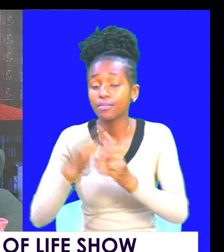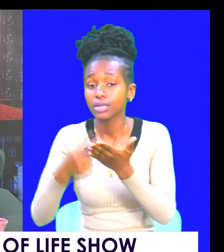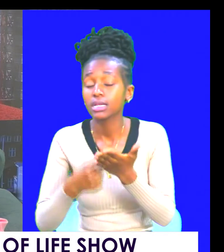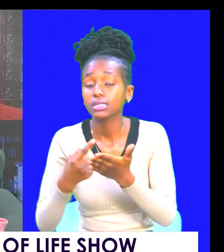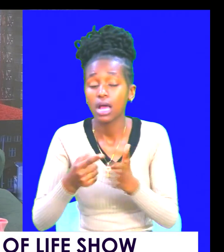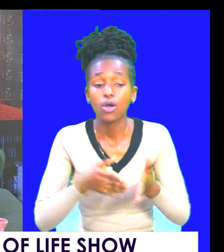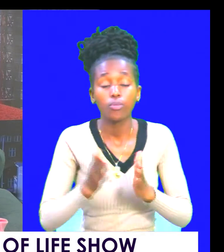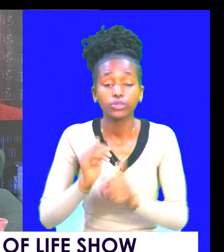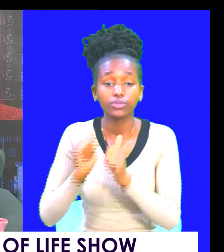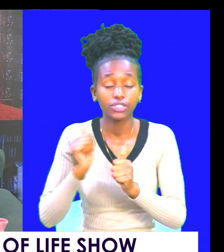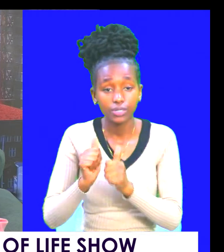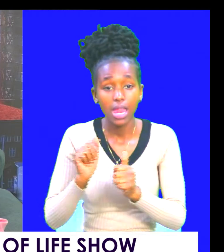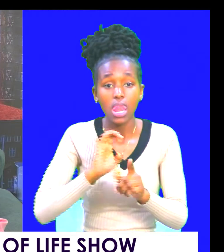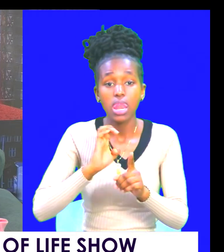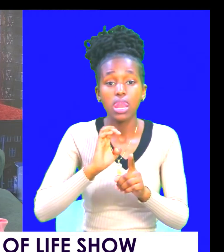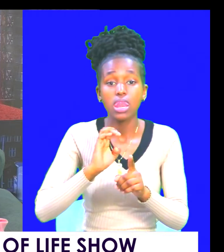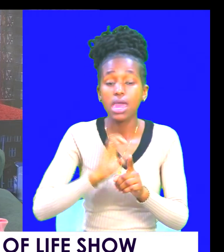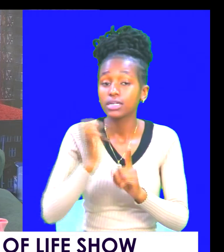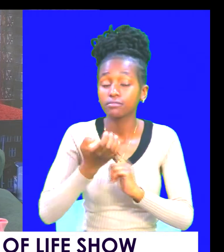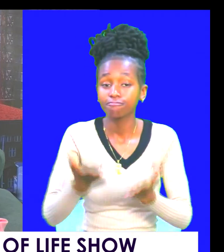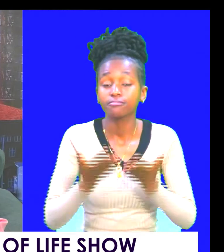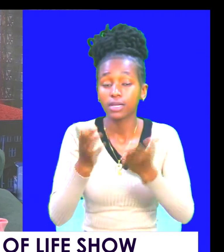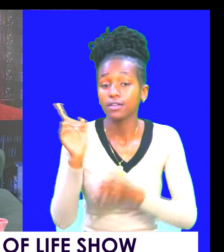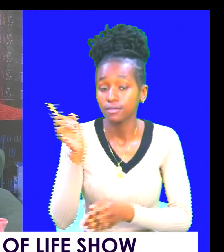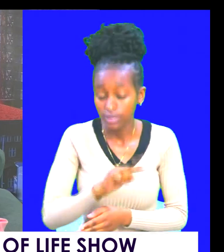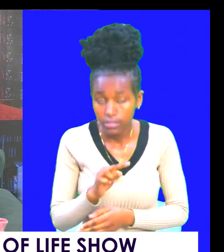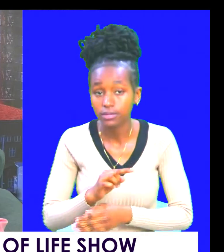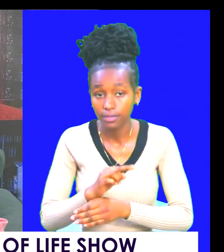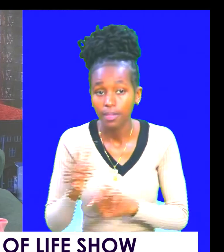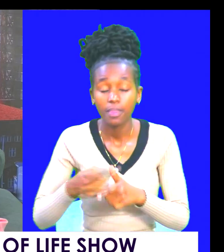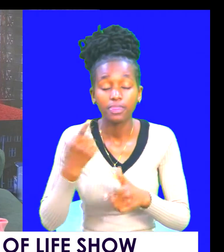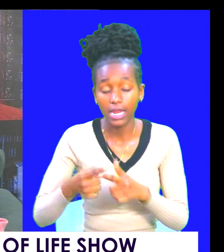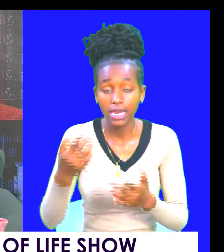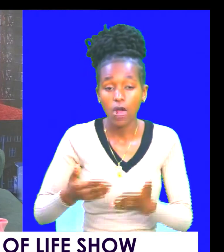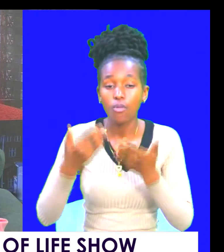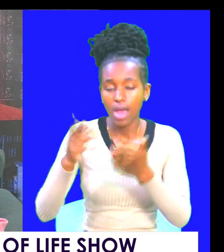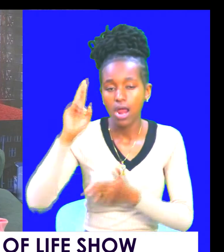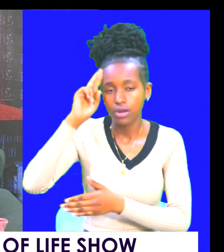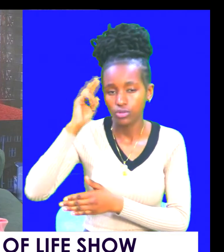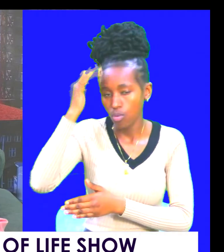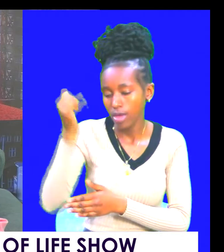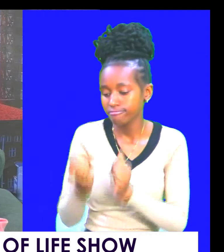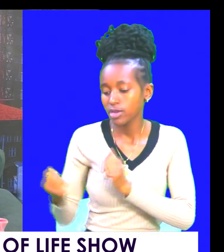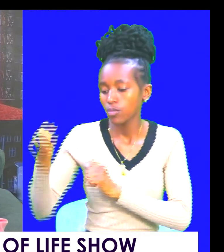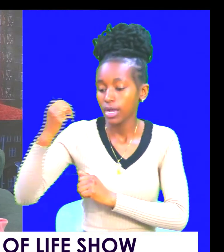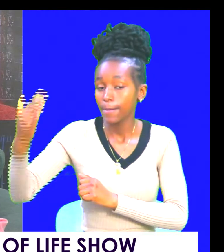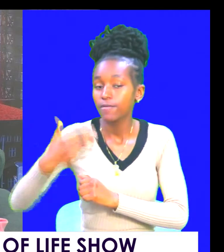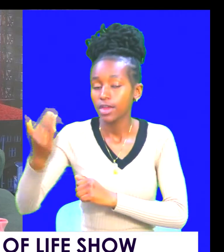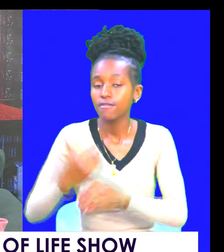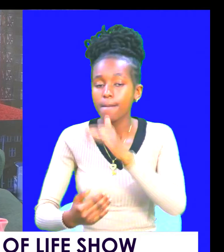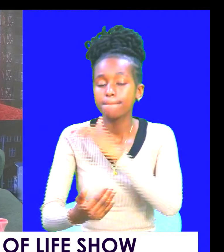you, that in itself informs your reason for waking up every morning.